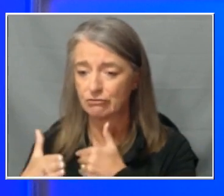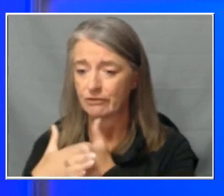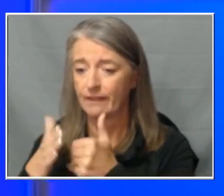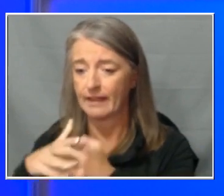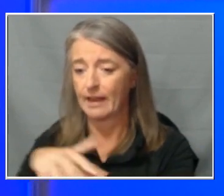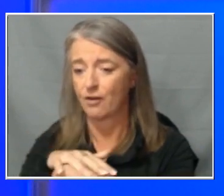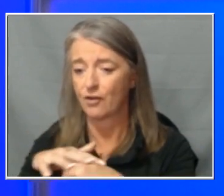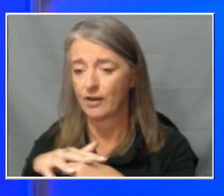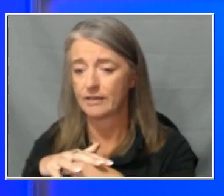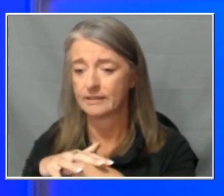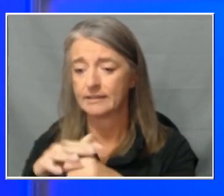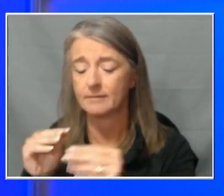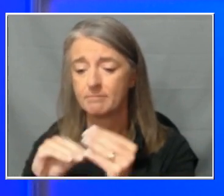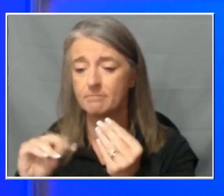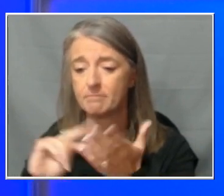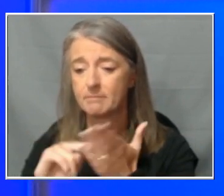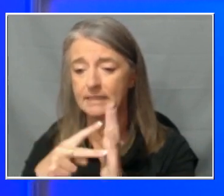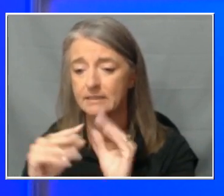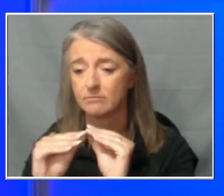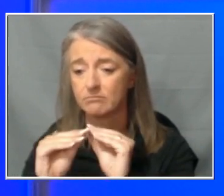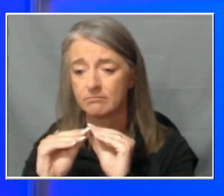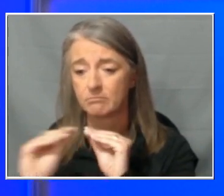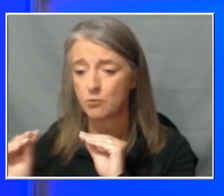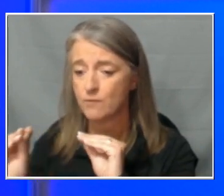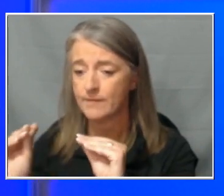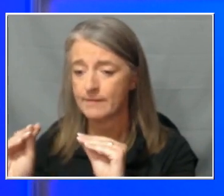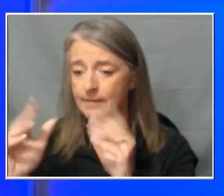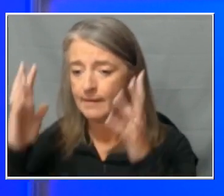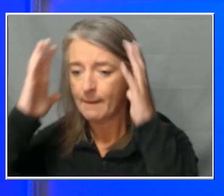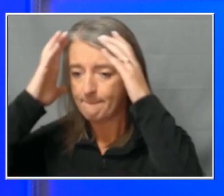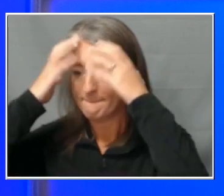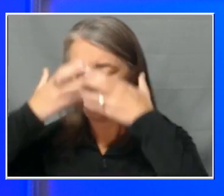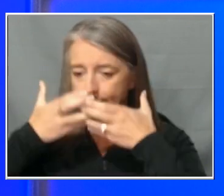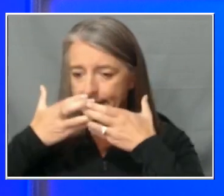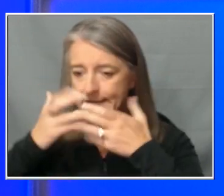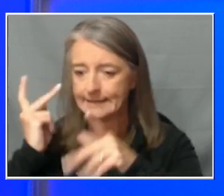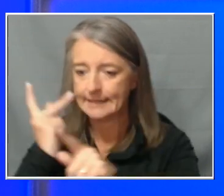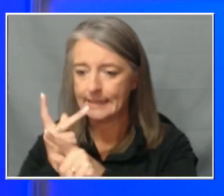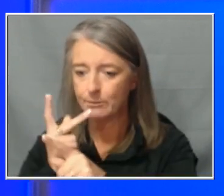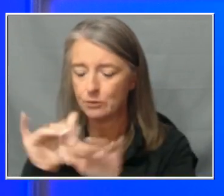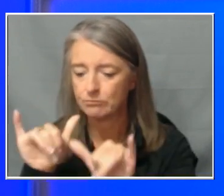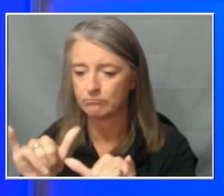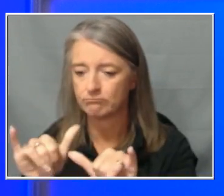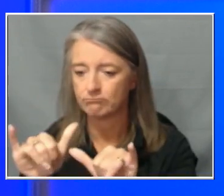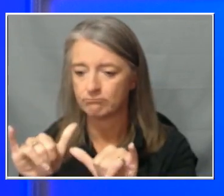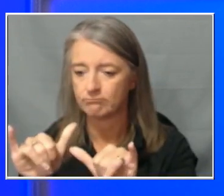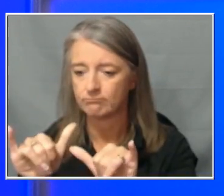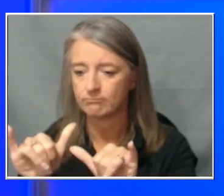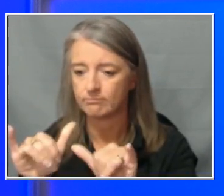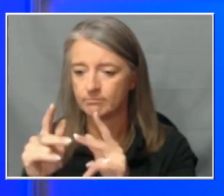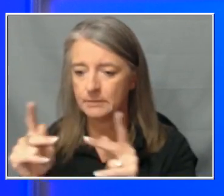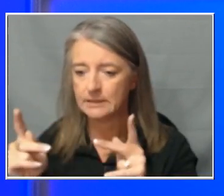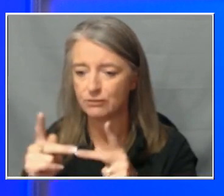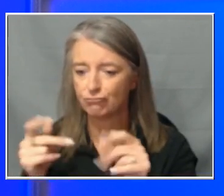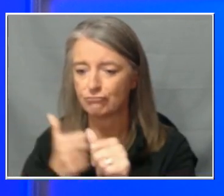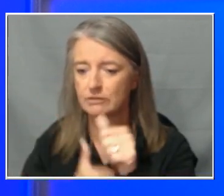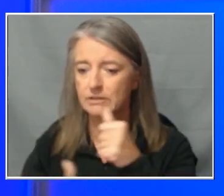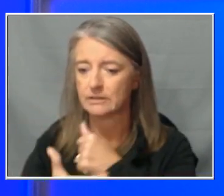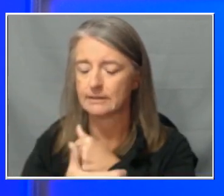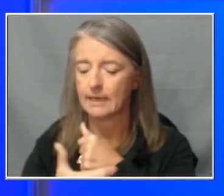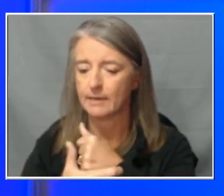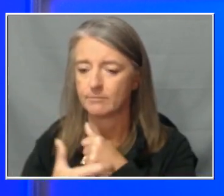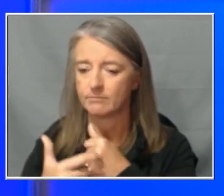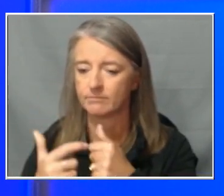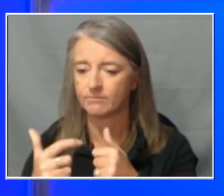involves immobilizing the patient. The mask keeps you within a couple of millimeters of the same position each time. But you're under